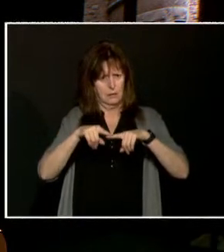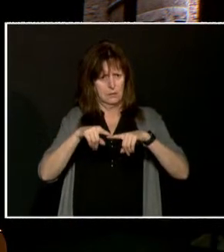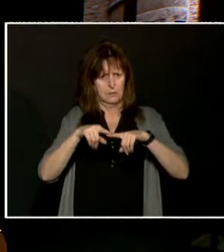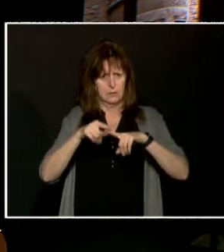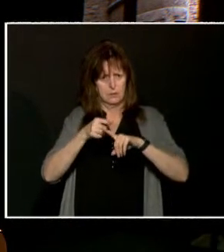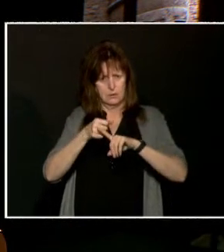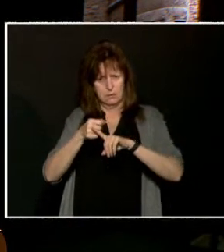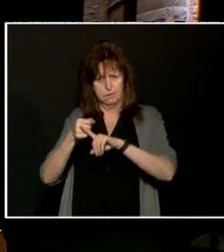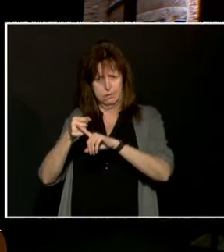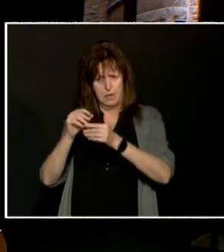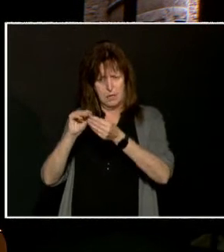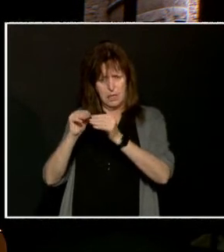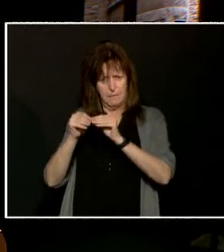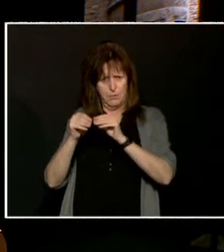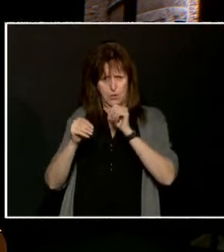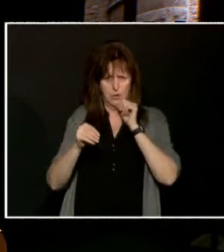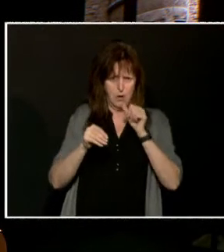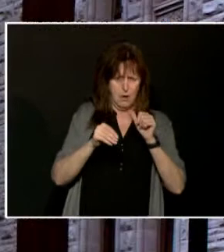here?